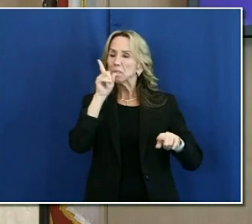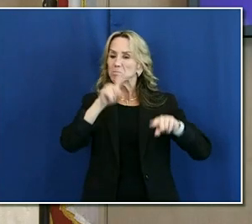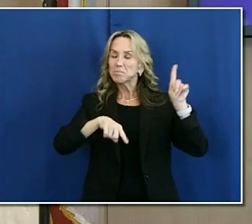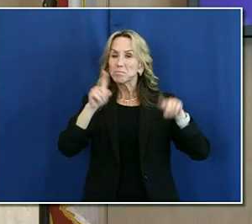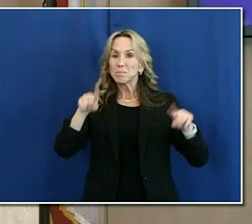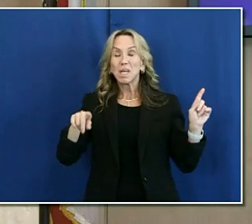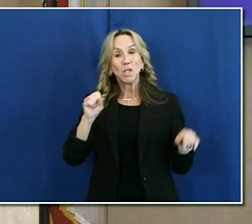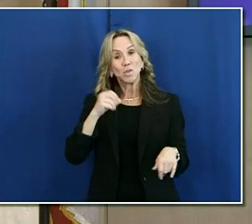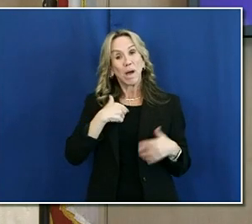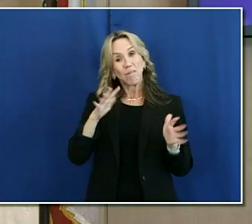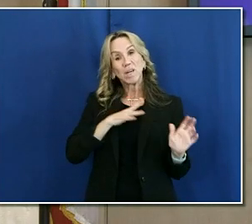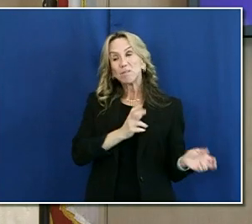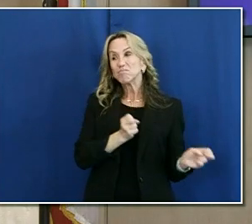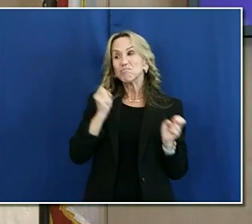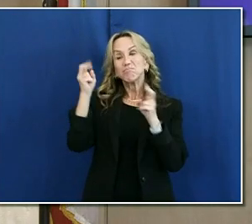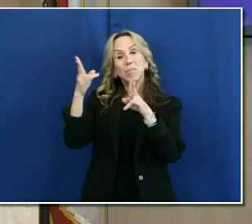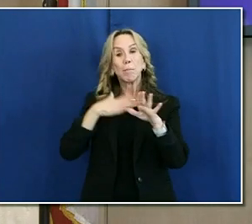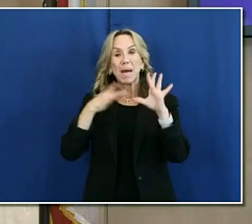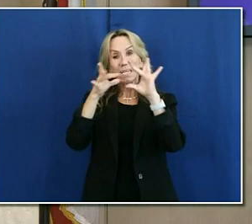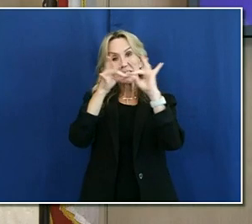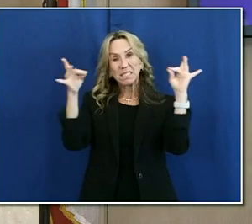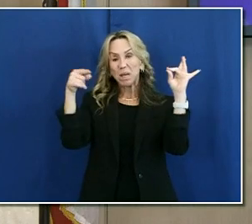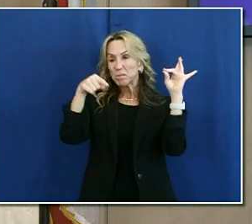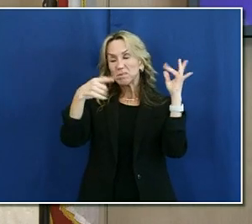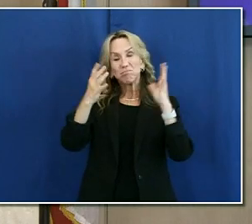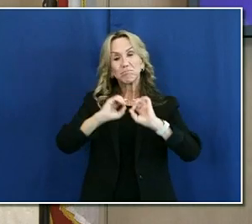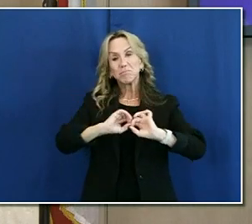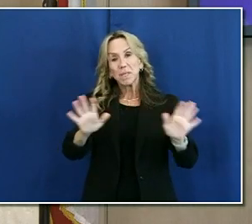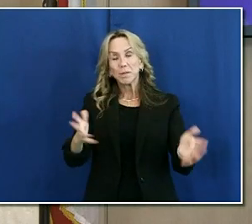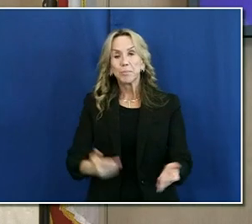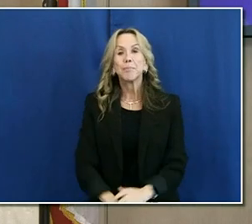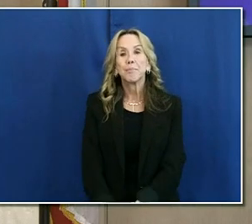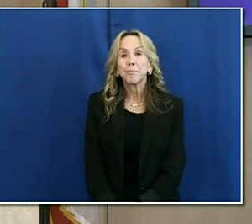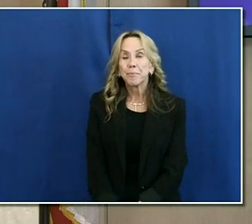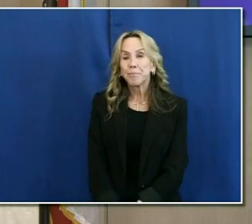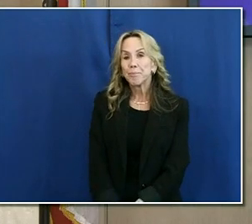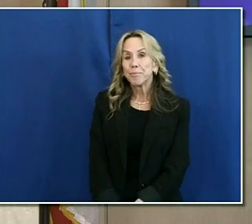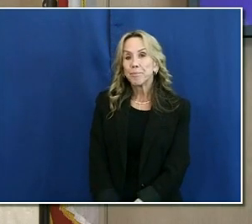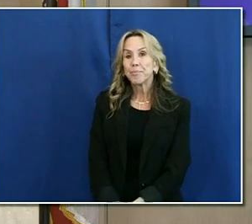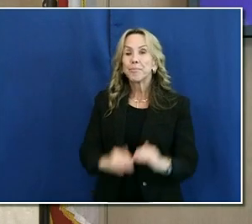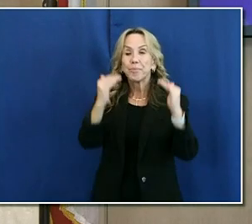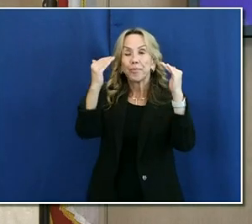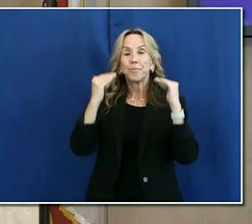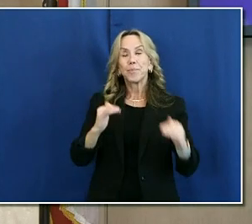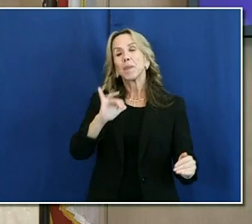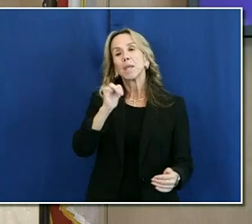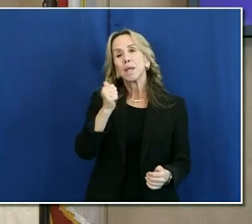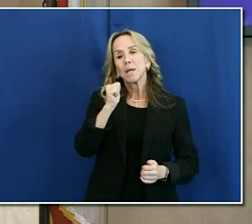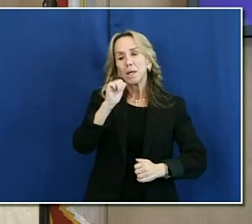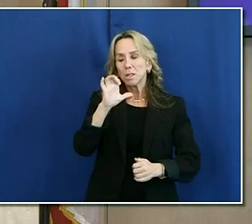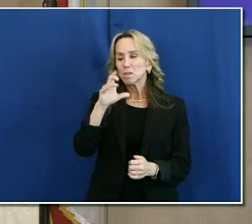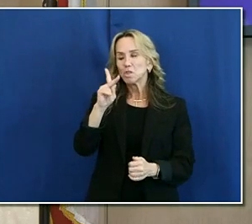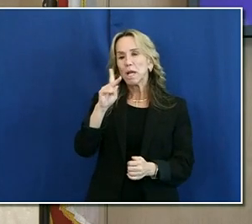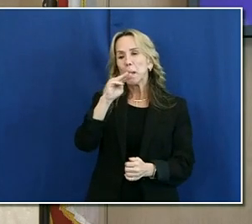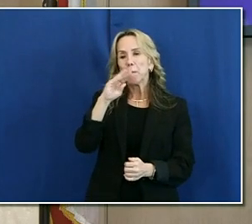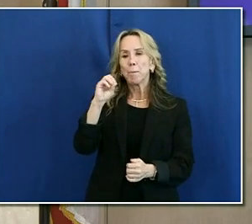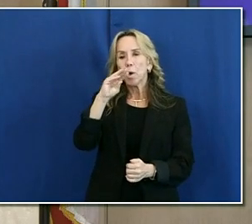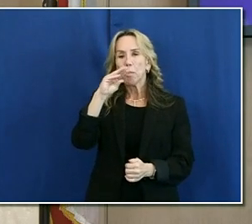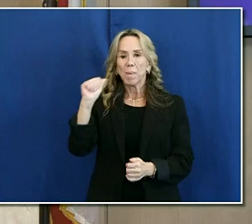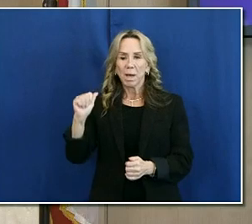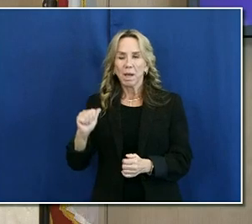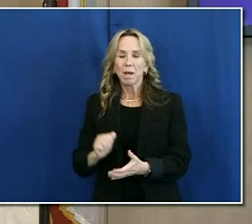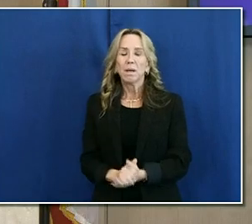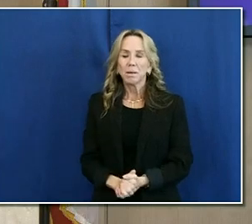statement speaks for itself. Next question. This next question is from Jack Mulmud